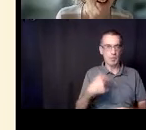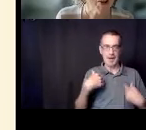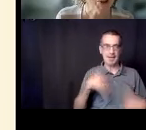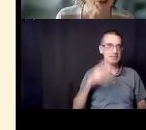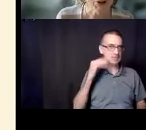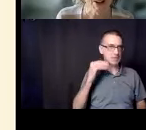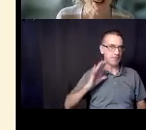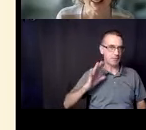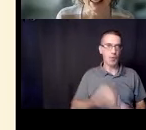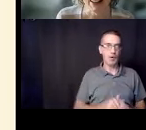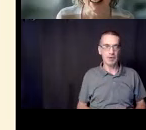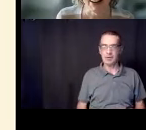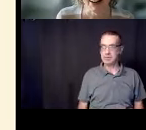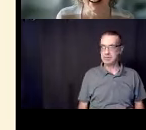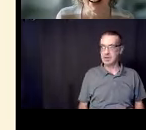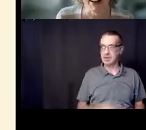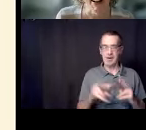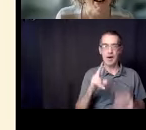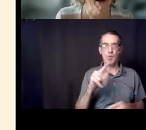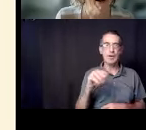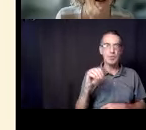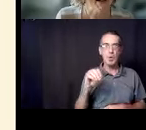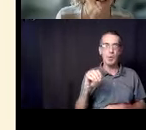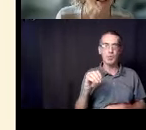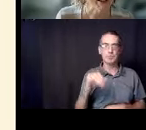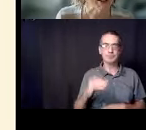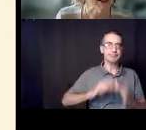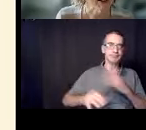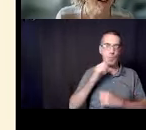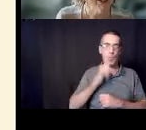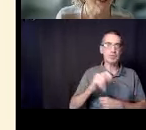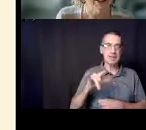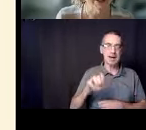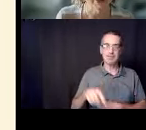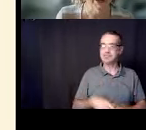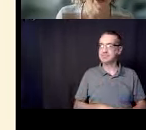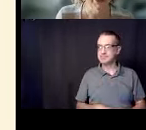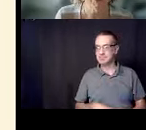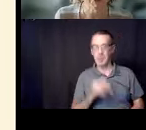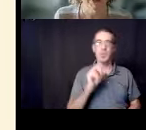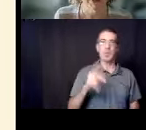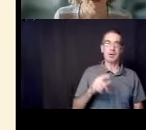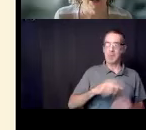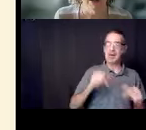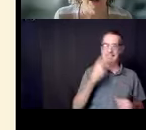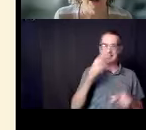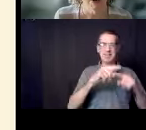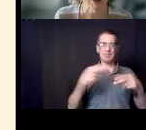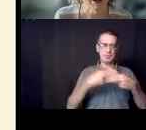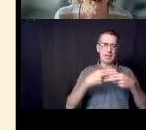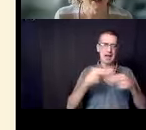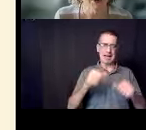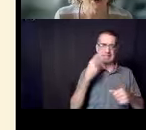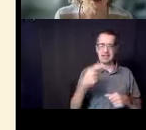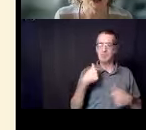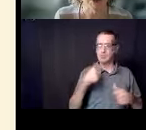before. It's Mercury retrograde. I guess so. Oh, goodness. We can see the whole slide though. I'm